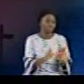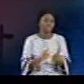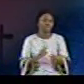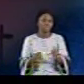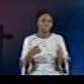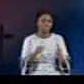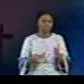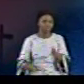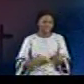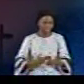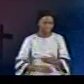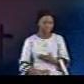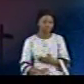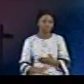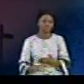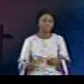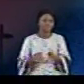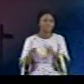then,